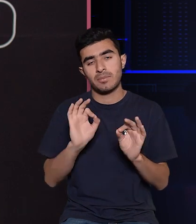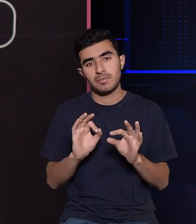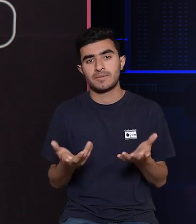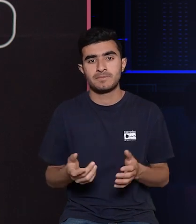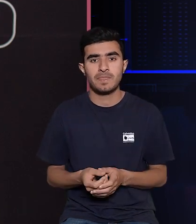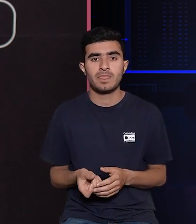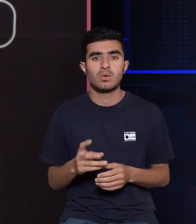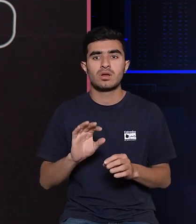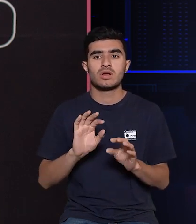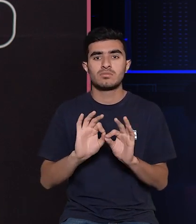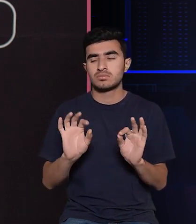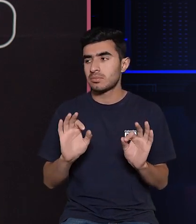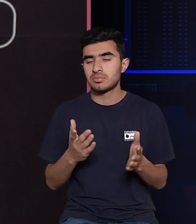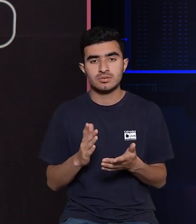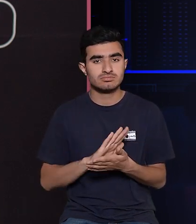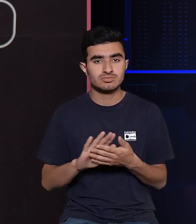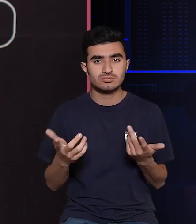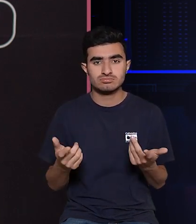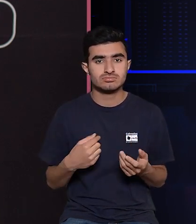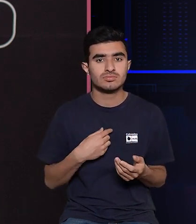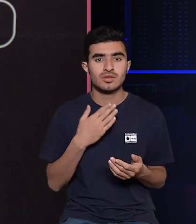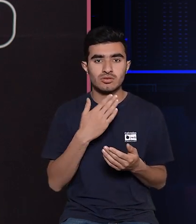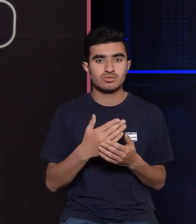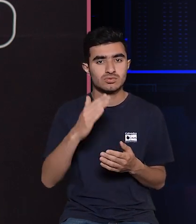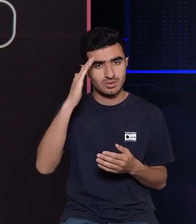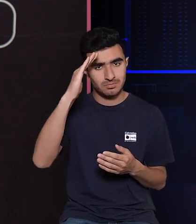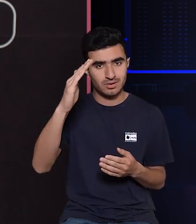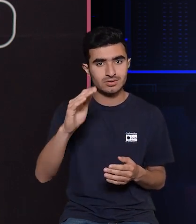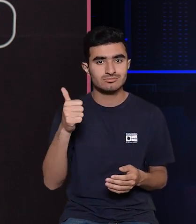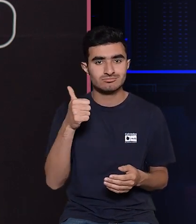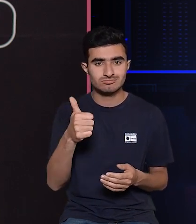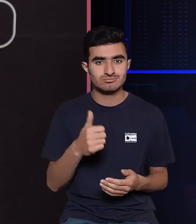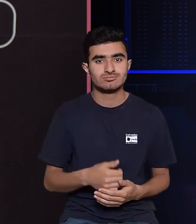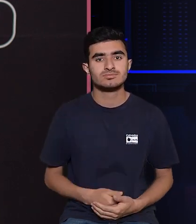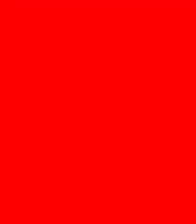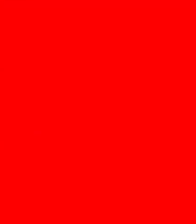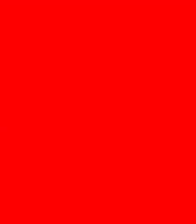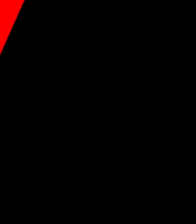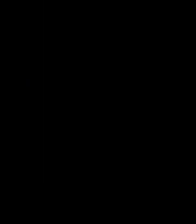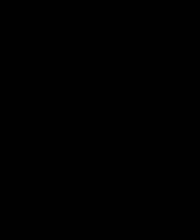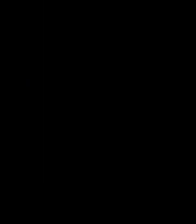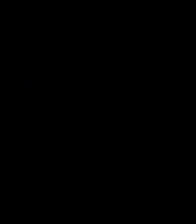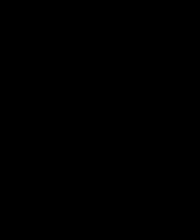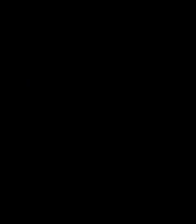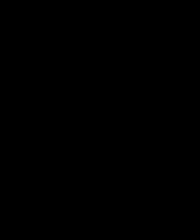I hope more people explore that genre. And if you want to start, I think this is a reasonable start.